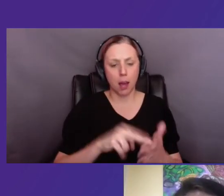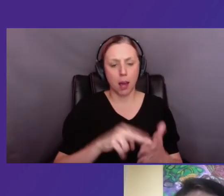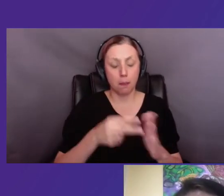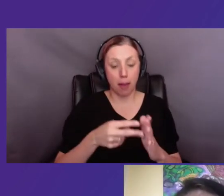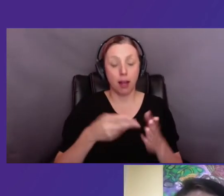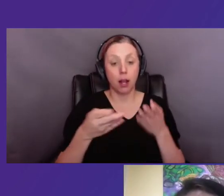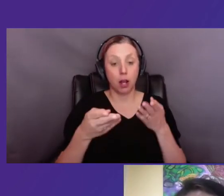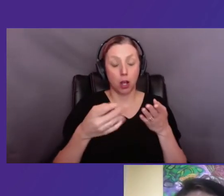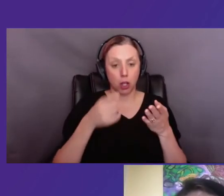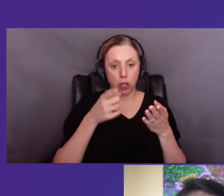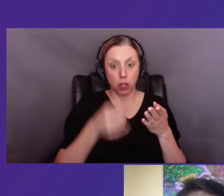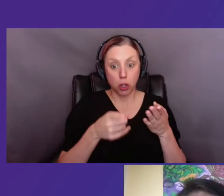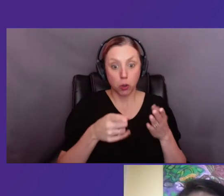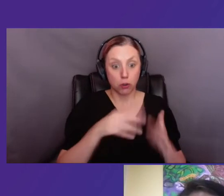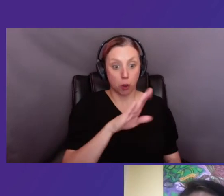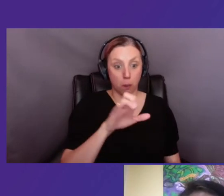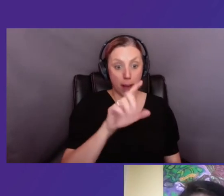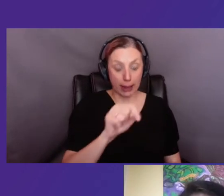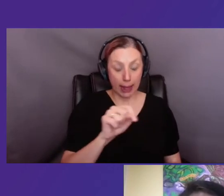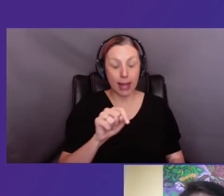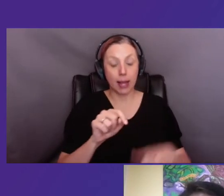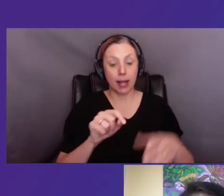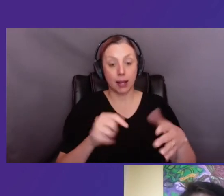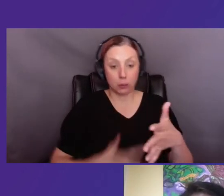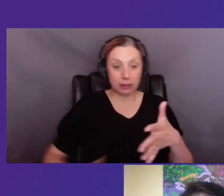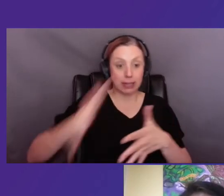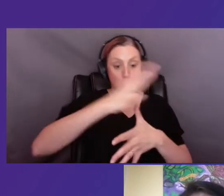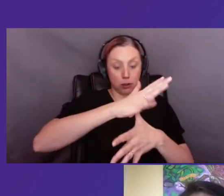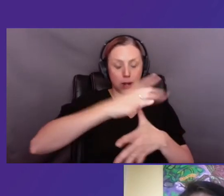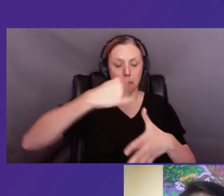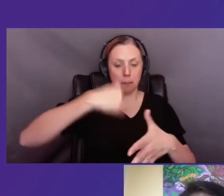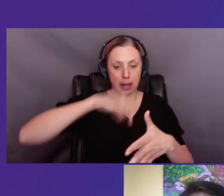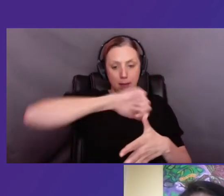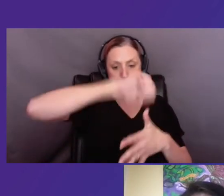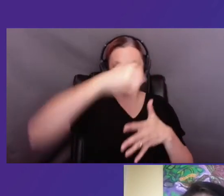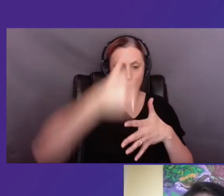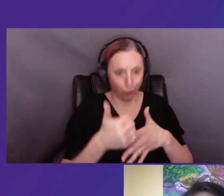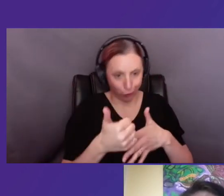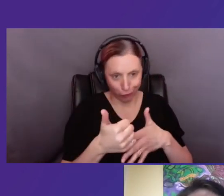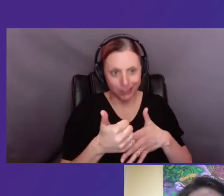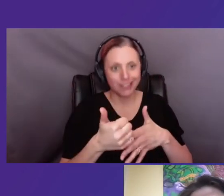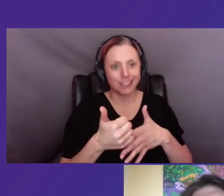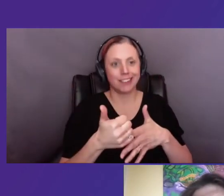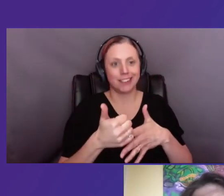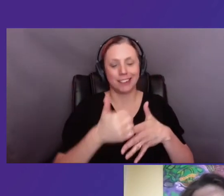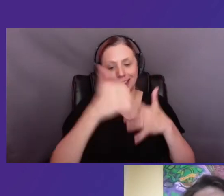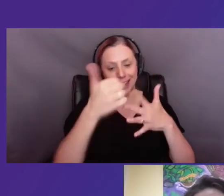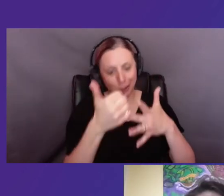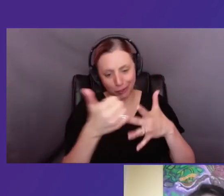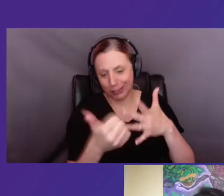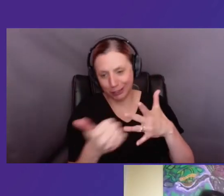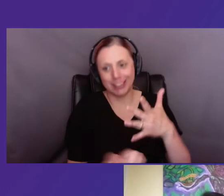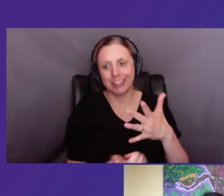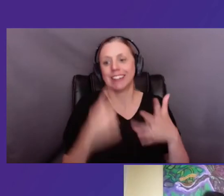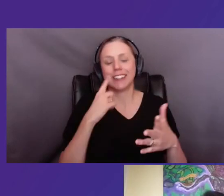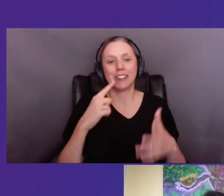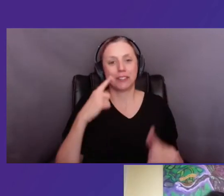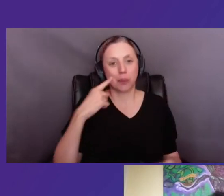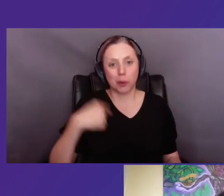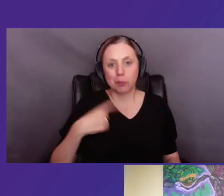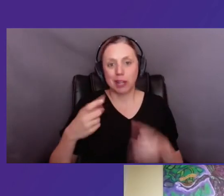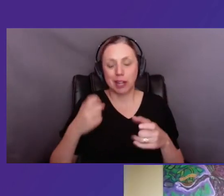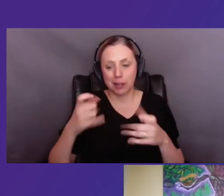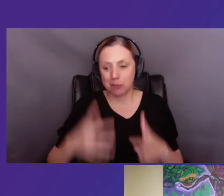mean, you as a teacher, as an artist, as an administrator, it was the